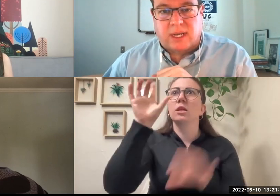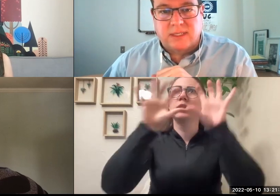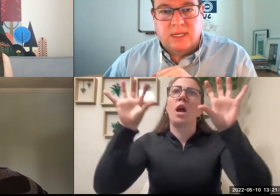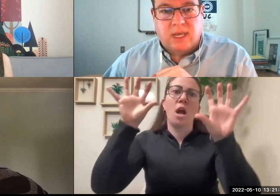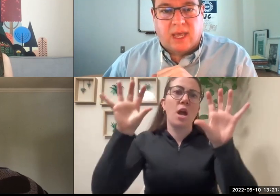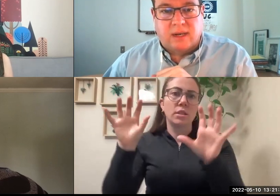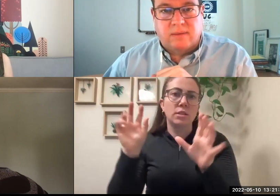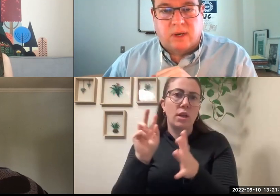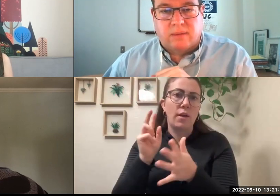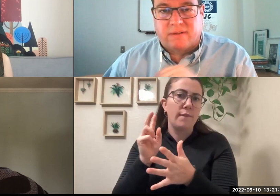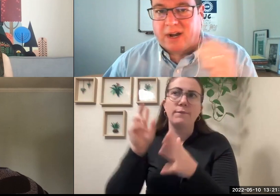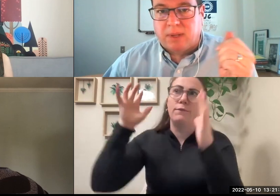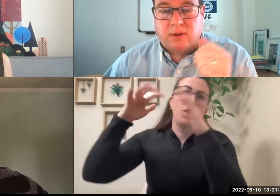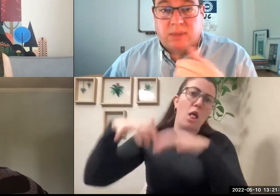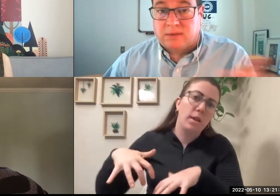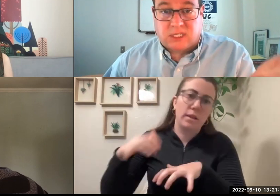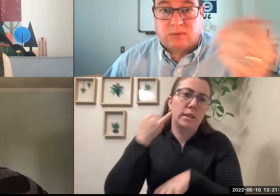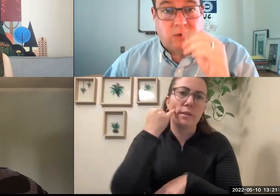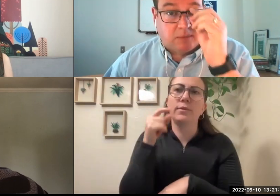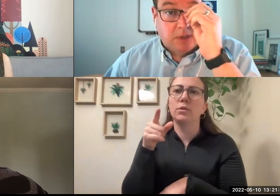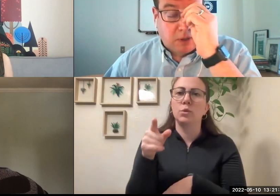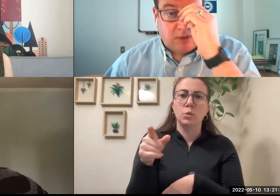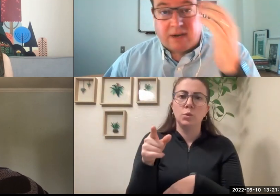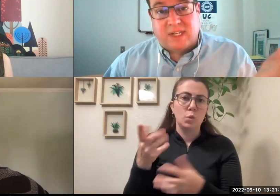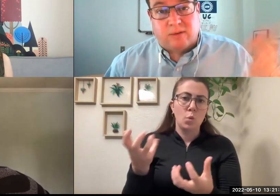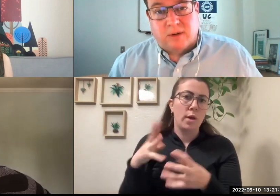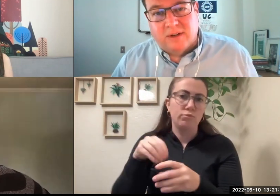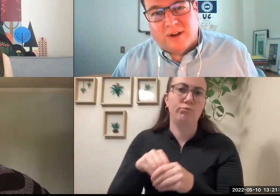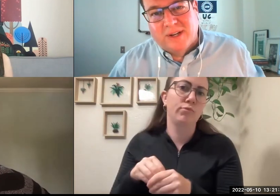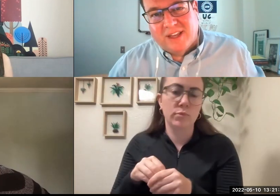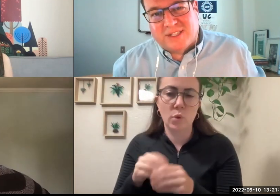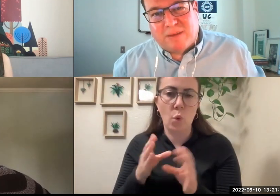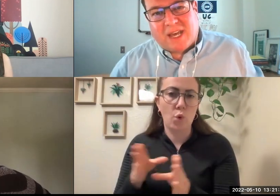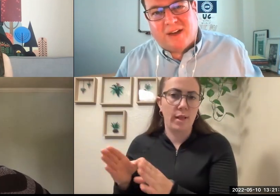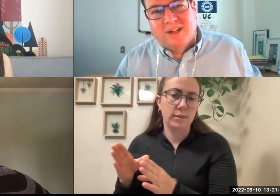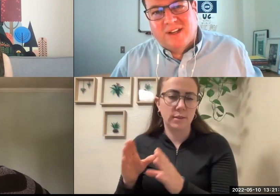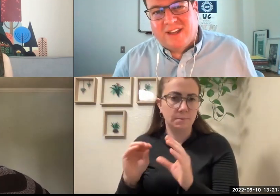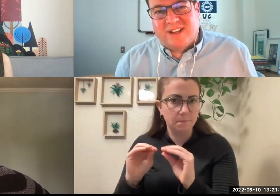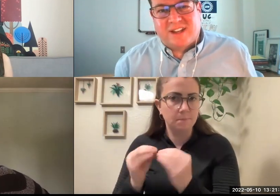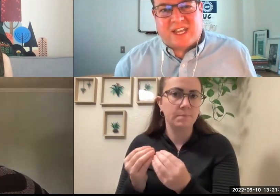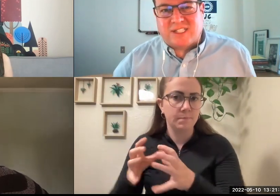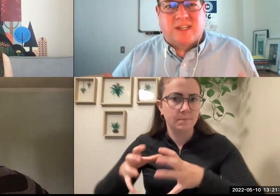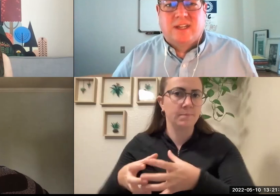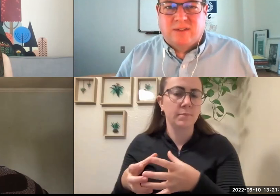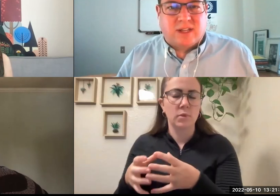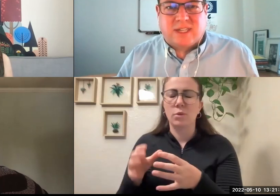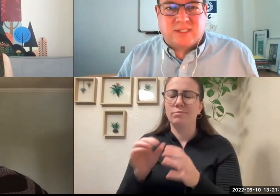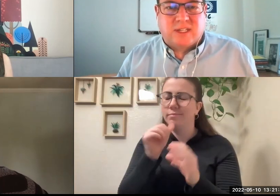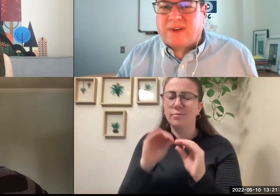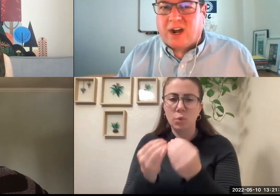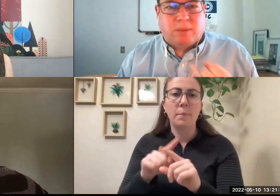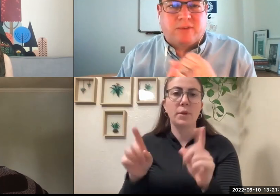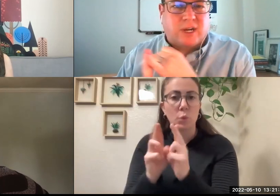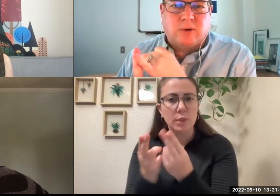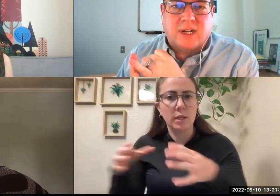try and organize. And, you know, they'll fire people. I mean, just down the road from, not even down the road, you know, in the same town at Tesla. We got